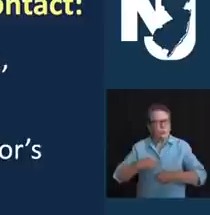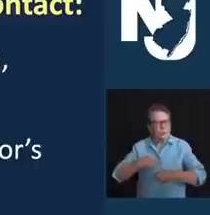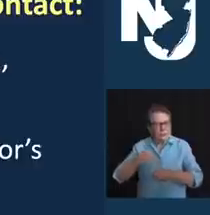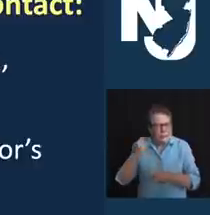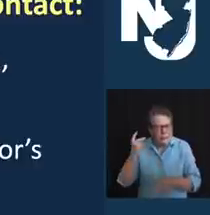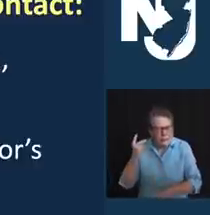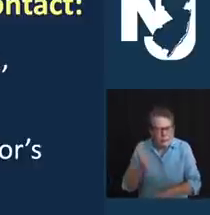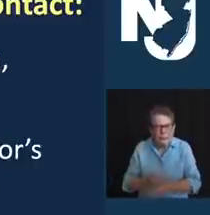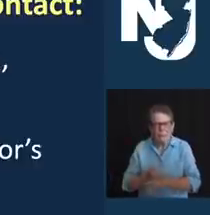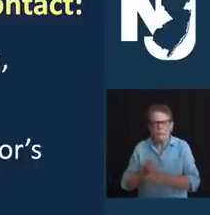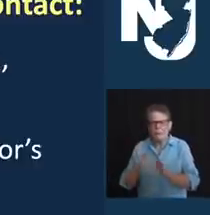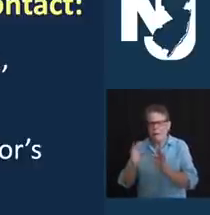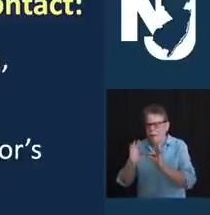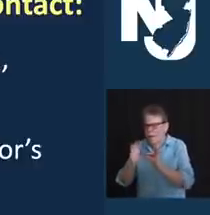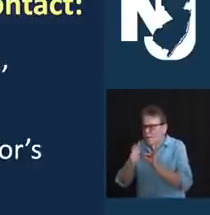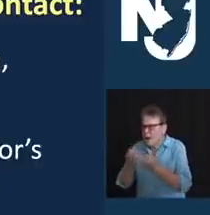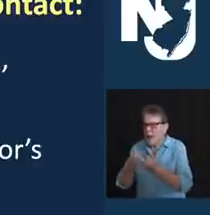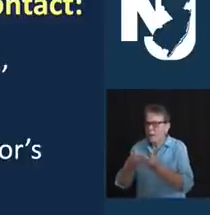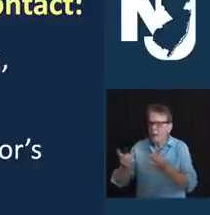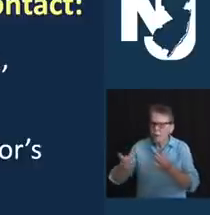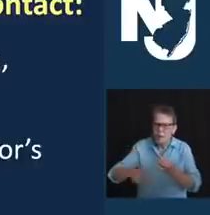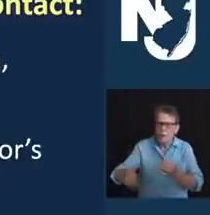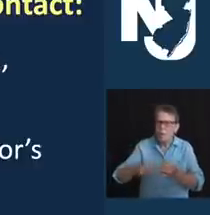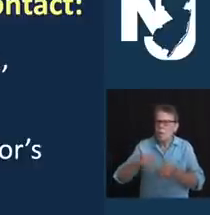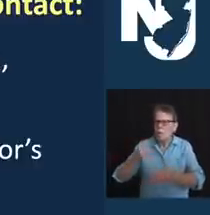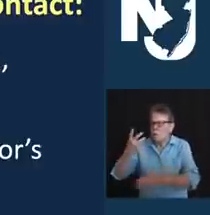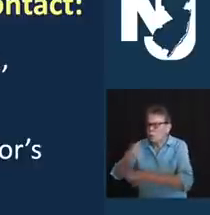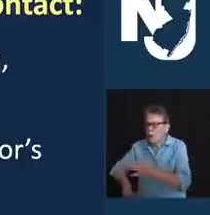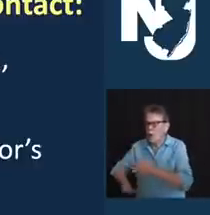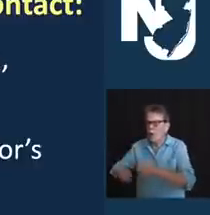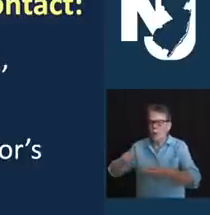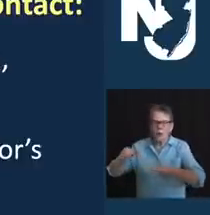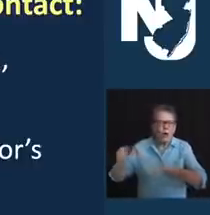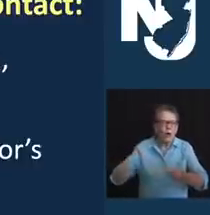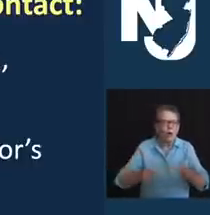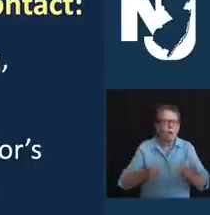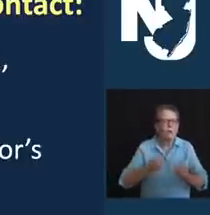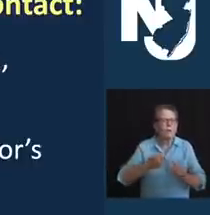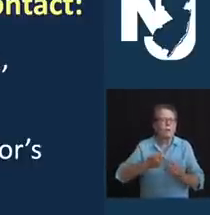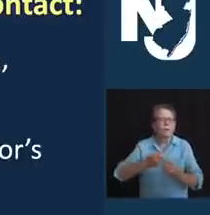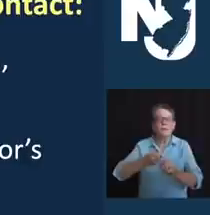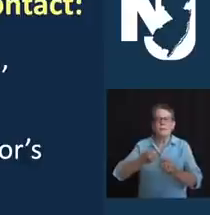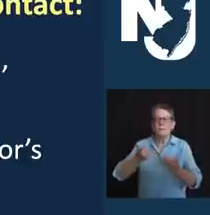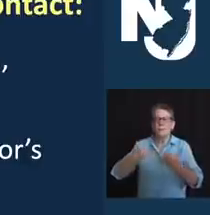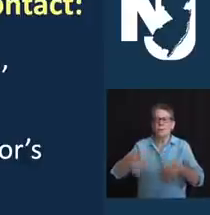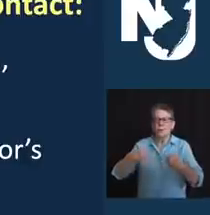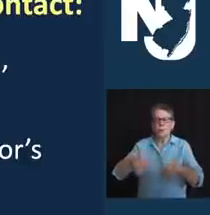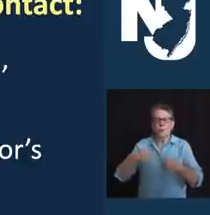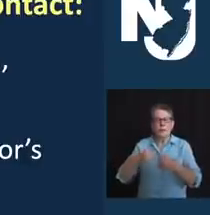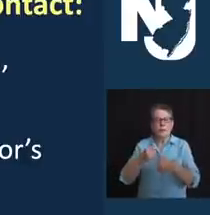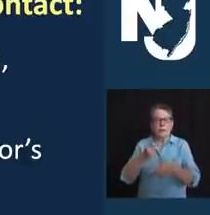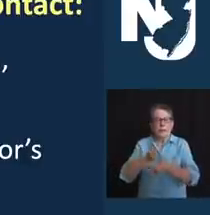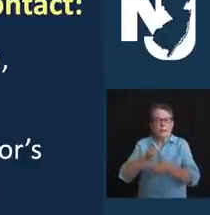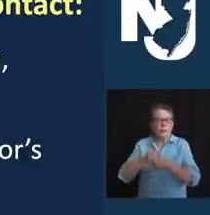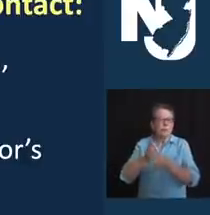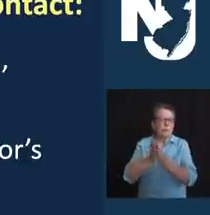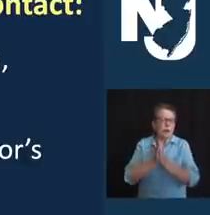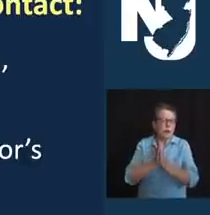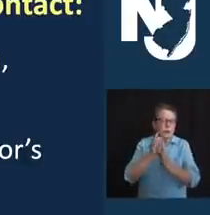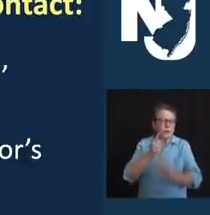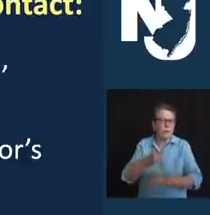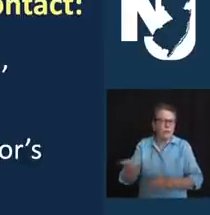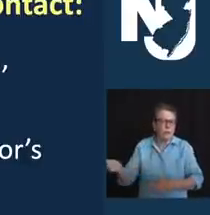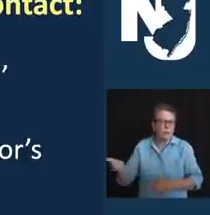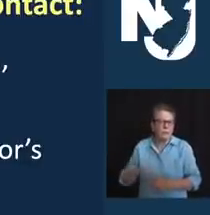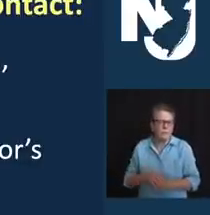in our prayers, and we also keep in our thoughts those who will live with emotional scars as well, and help is being